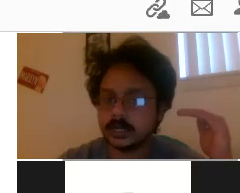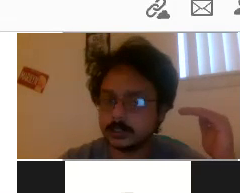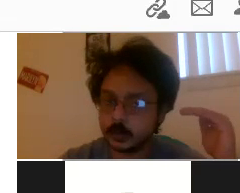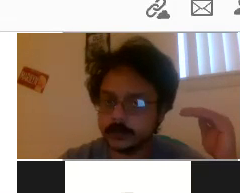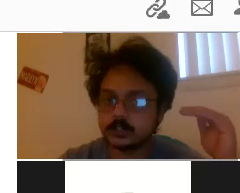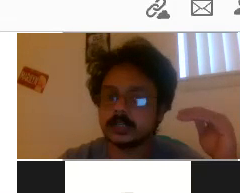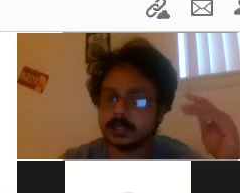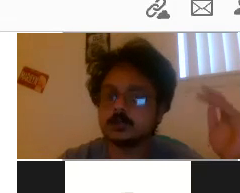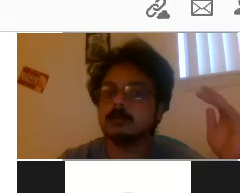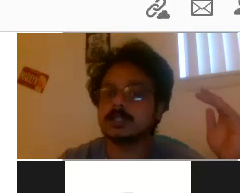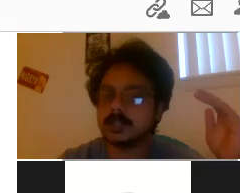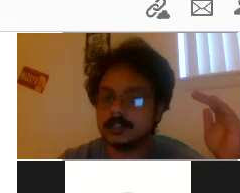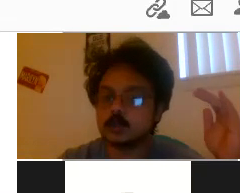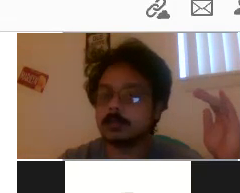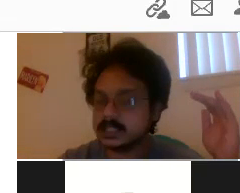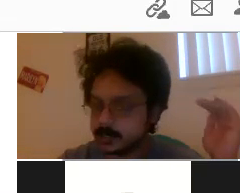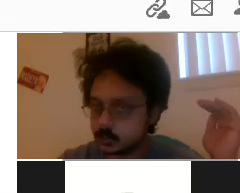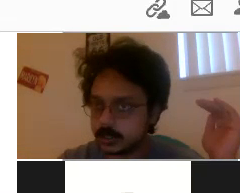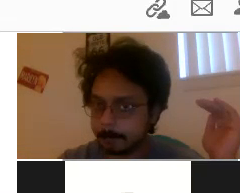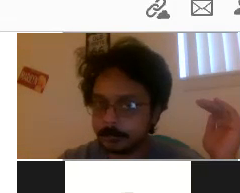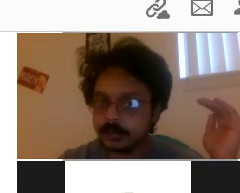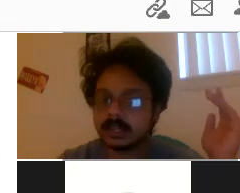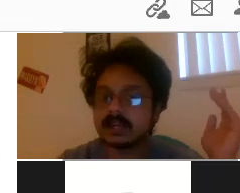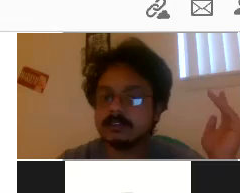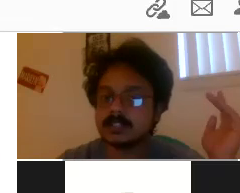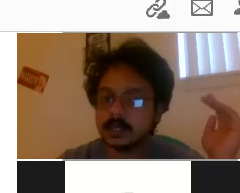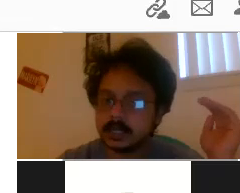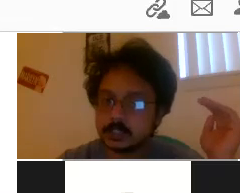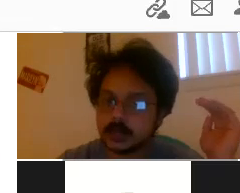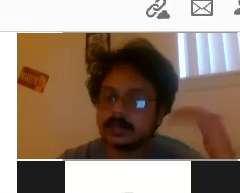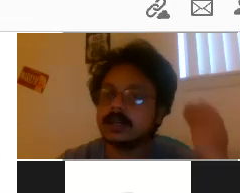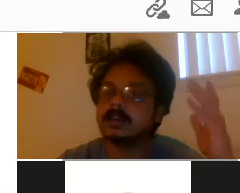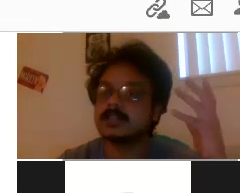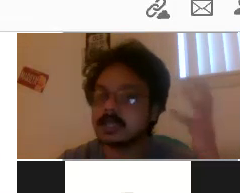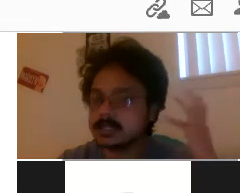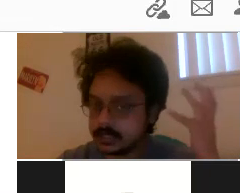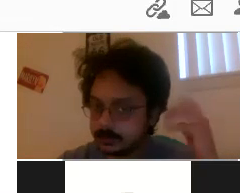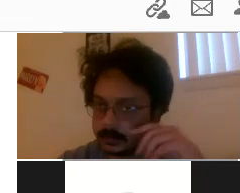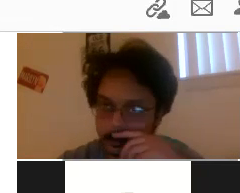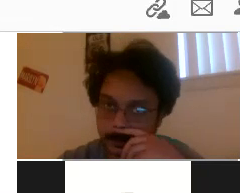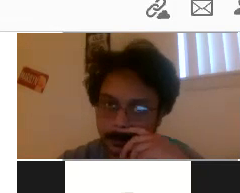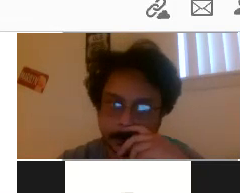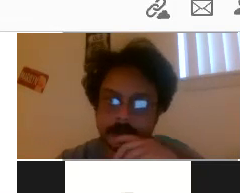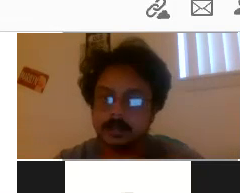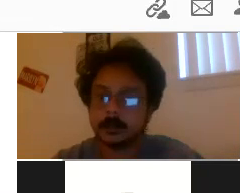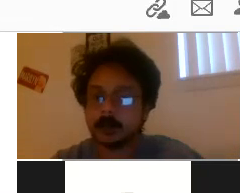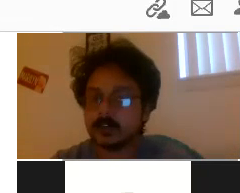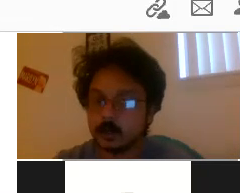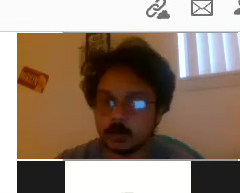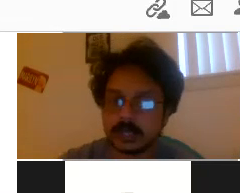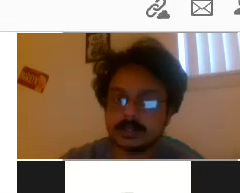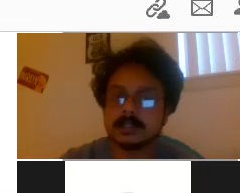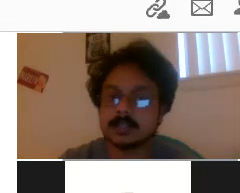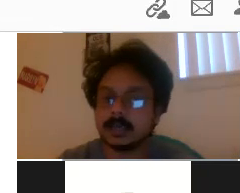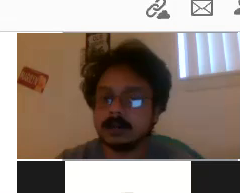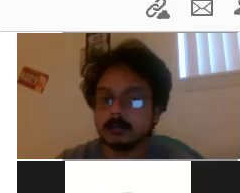equal to 10n squared, right? So 10n squared plus 10n squared plus 10n squared. That gave us 30n squared, and that gave us a C, right? But we